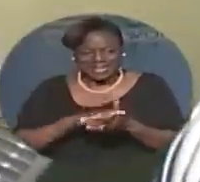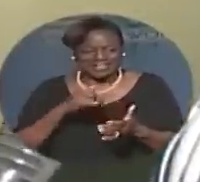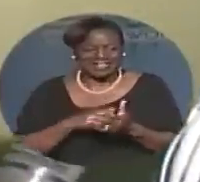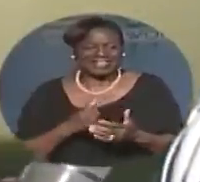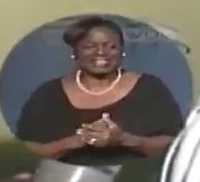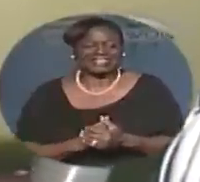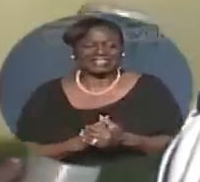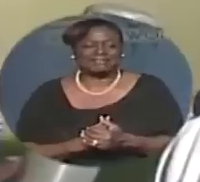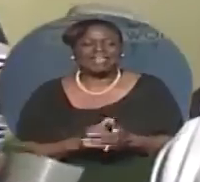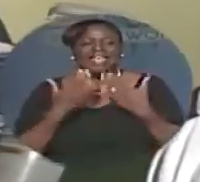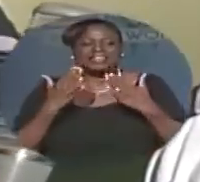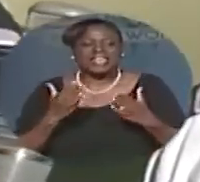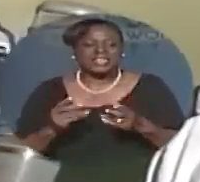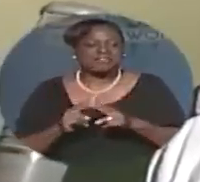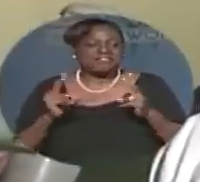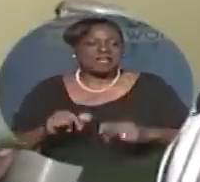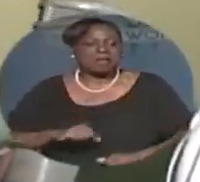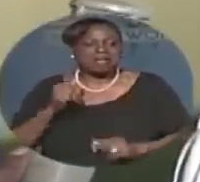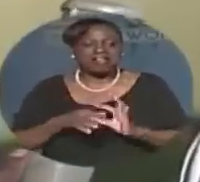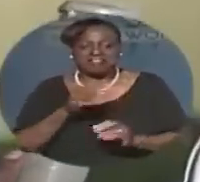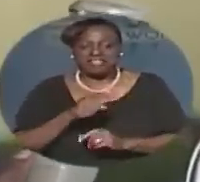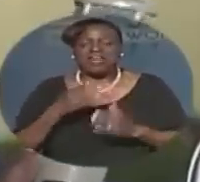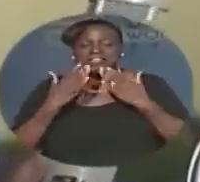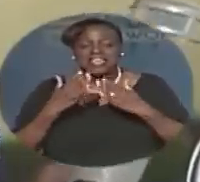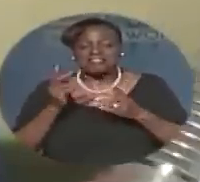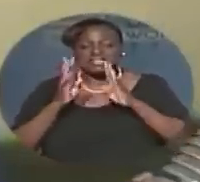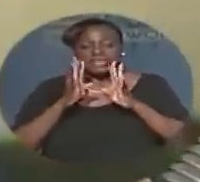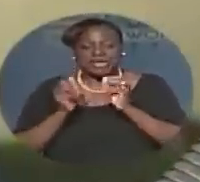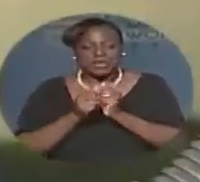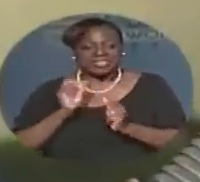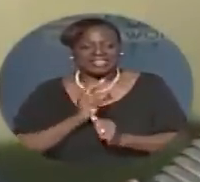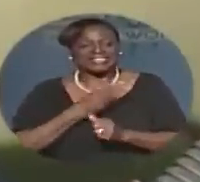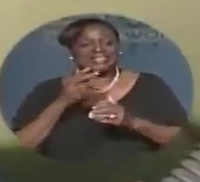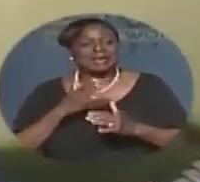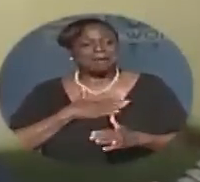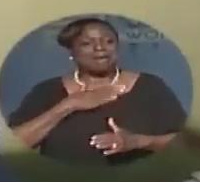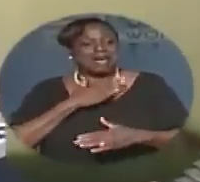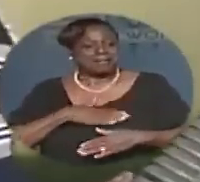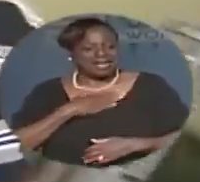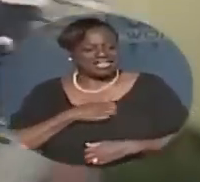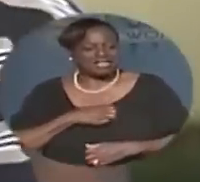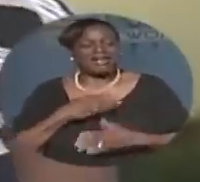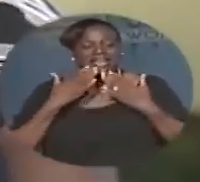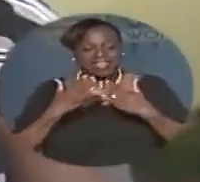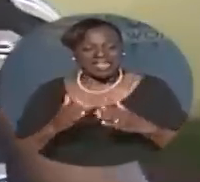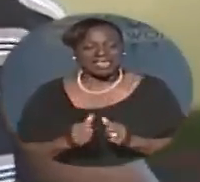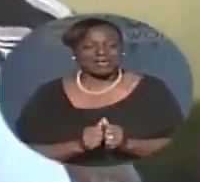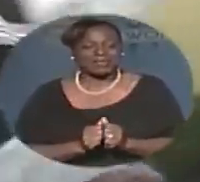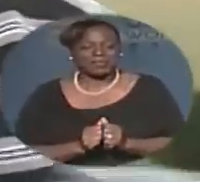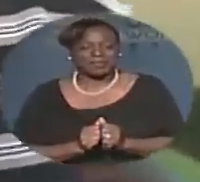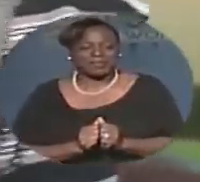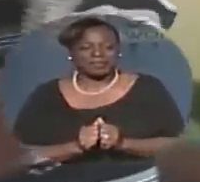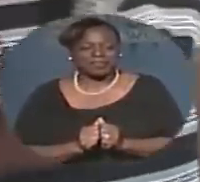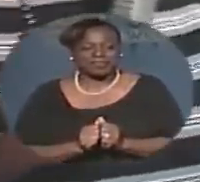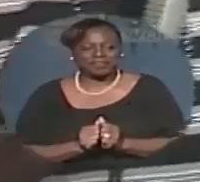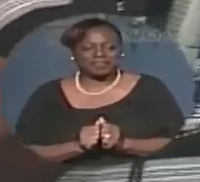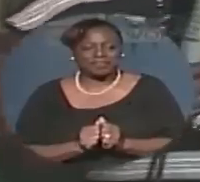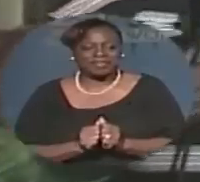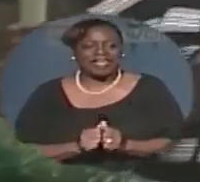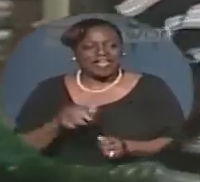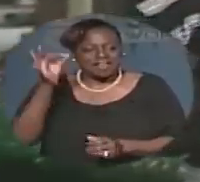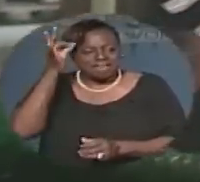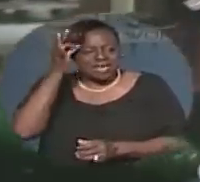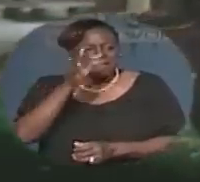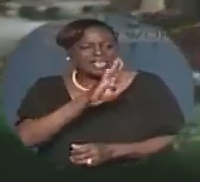know what? Thank you, and we're all proud of you. And thanks for talking to us tonight. And my pleasure. Thank you. Thank you very much. Certainly